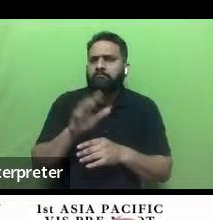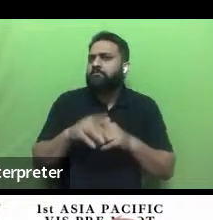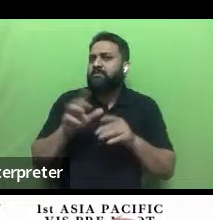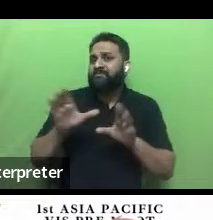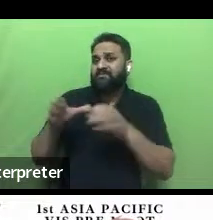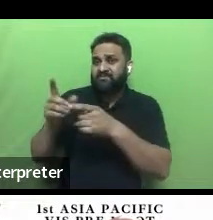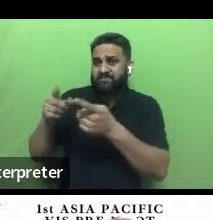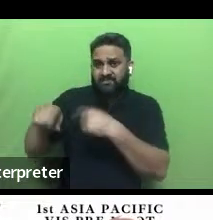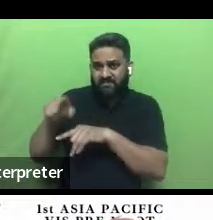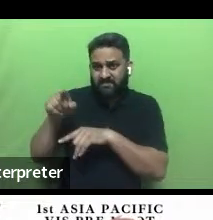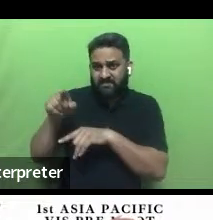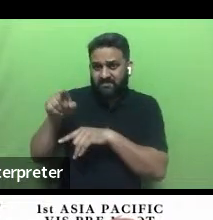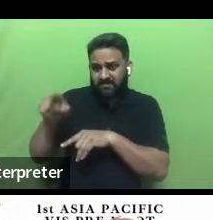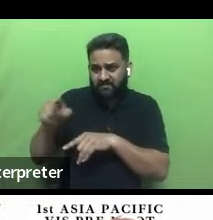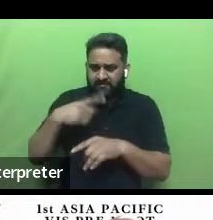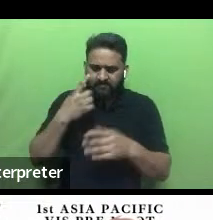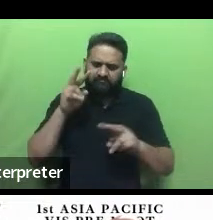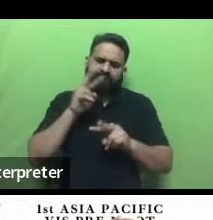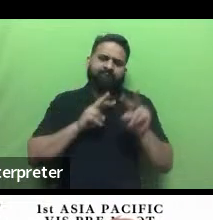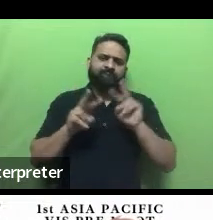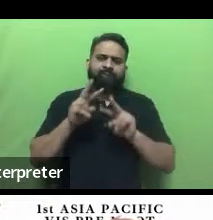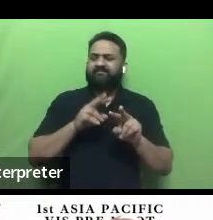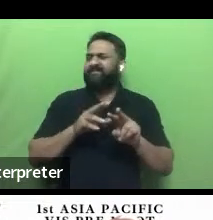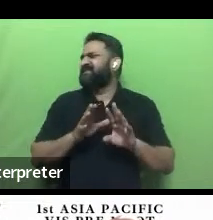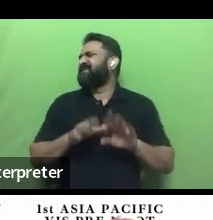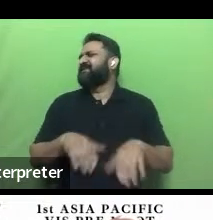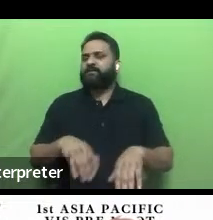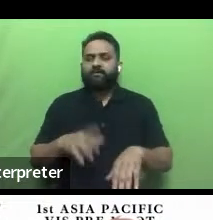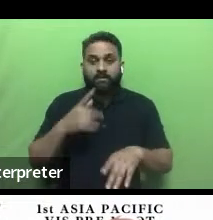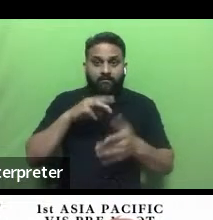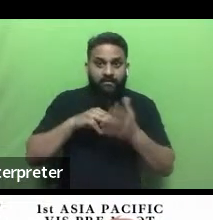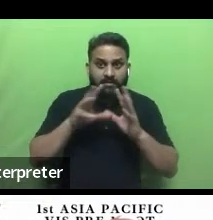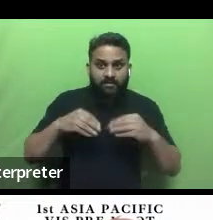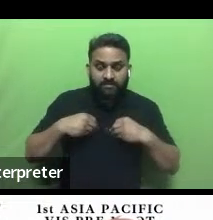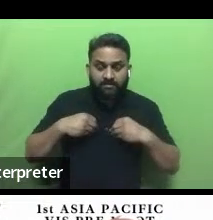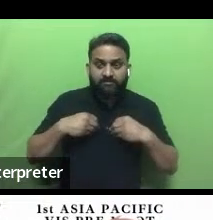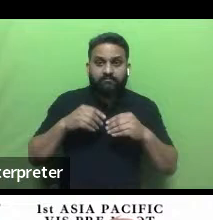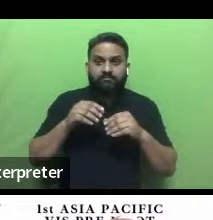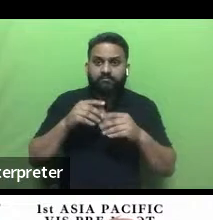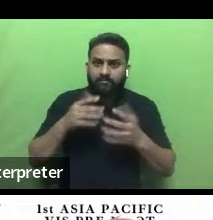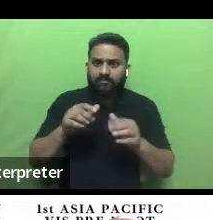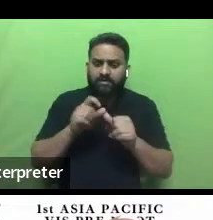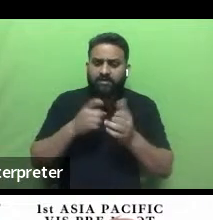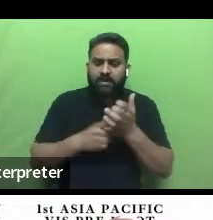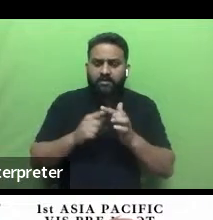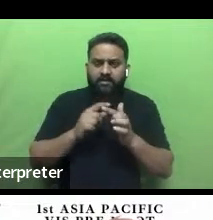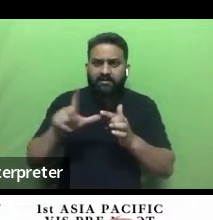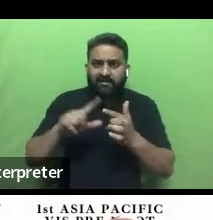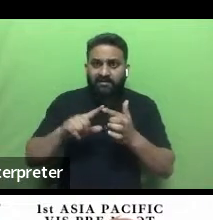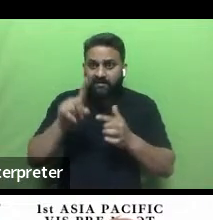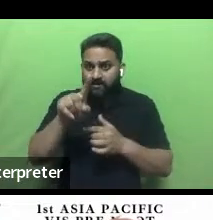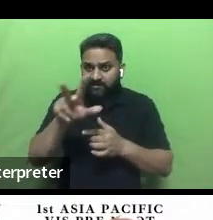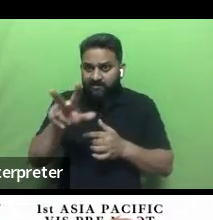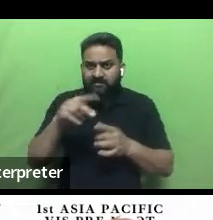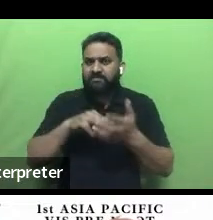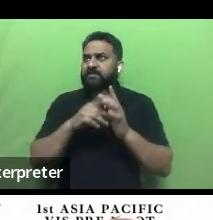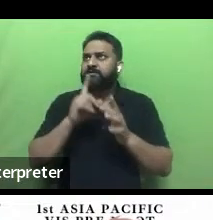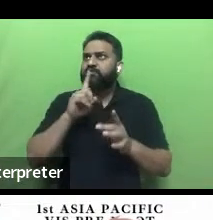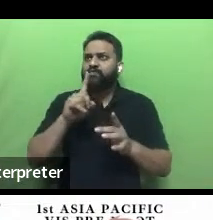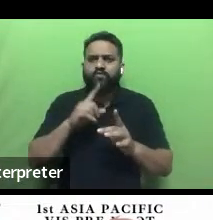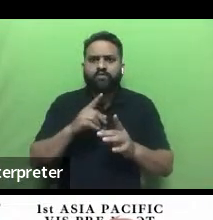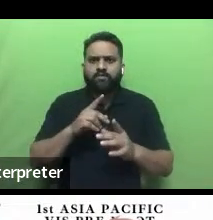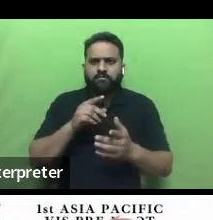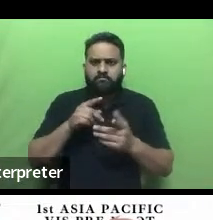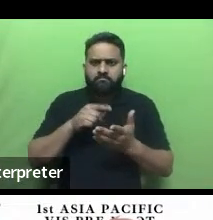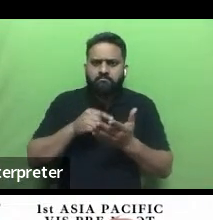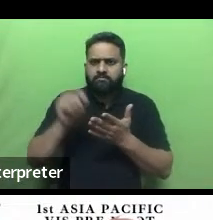counsel seems to have overlooked is that acceptance under Article 18 must be unqualified, such that it is a mirror